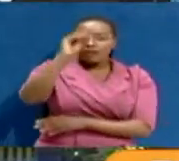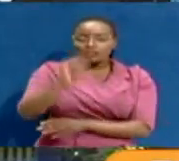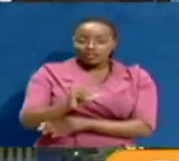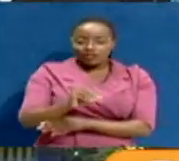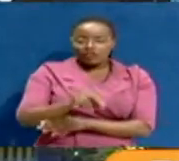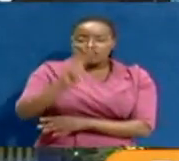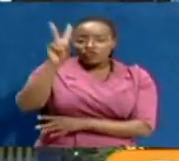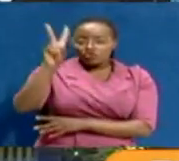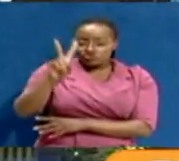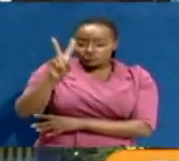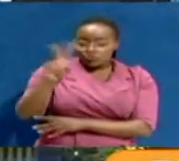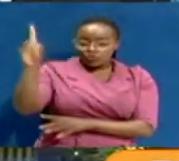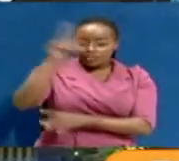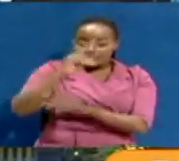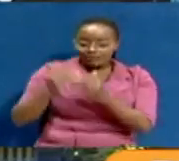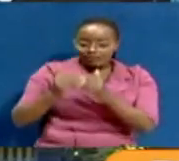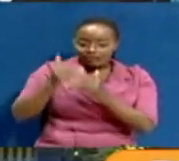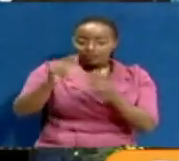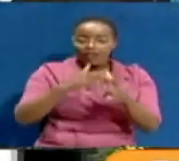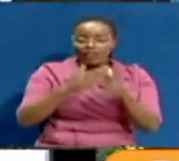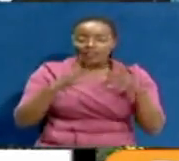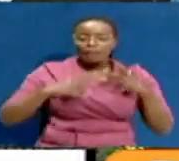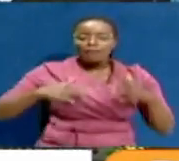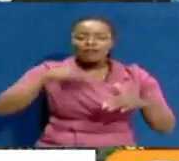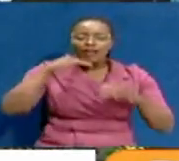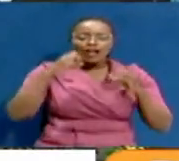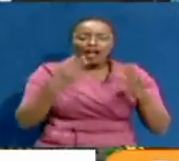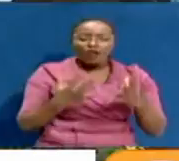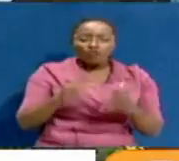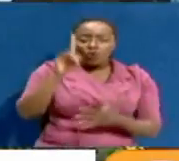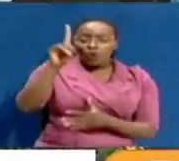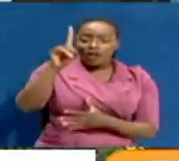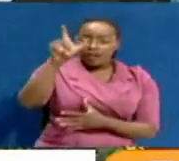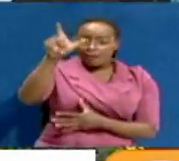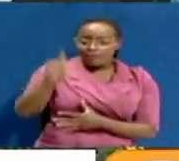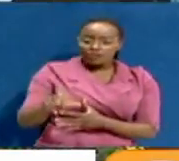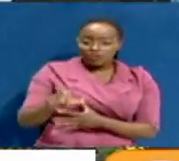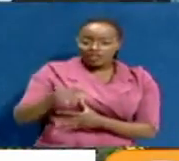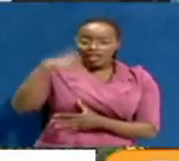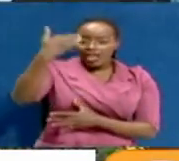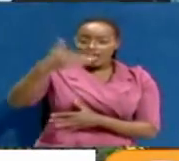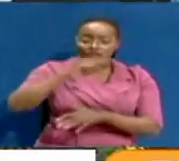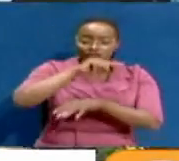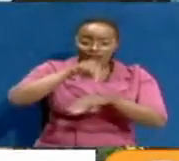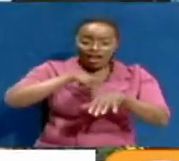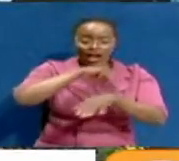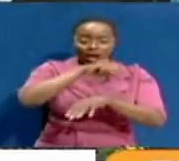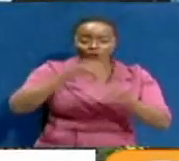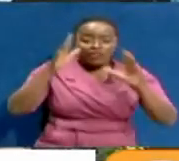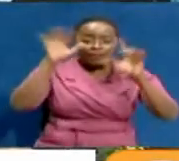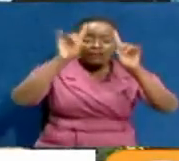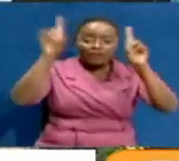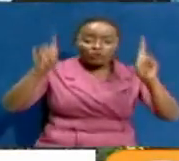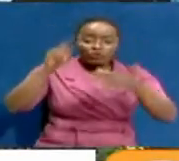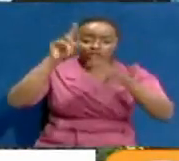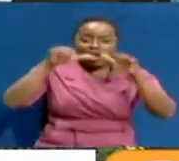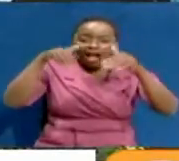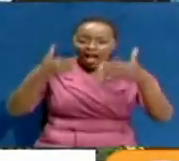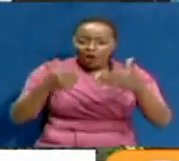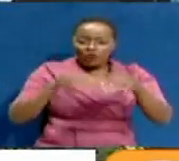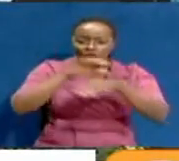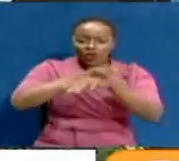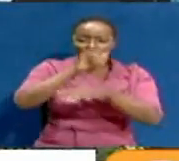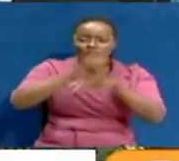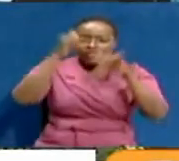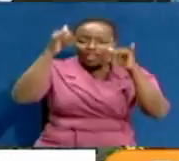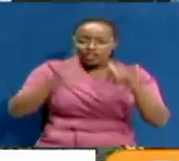for 2 consecutive days, and a death rate of at least 1 person every hour. Now, the big questions: just how did we get here? Is